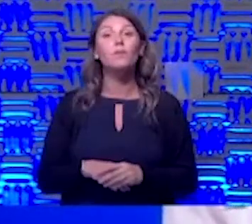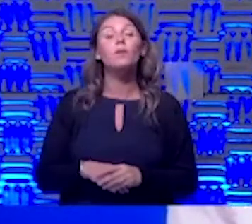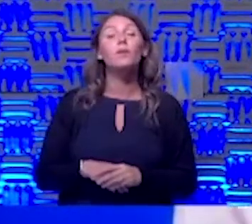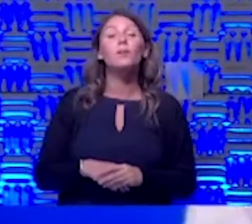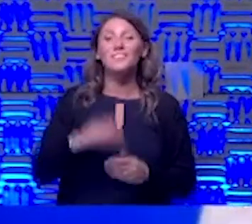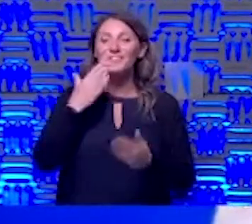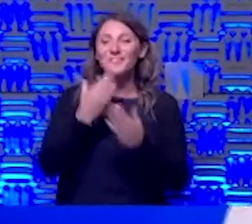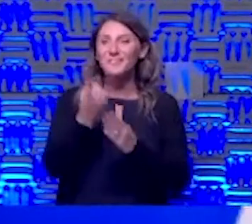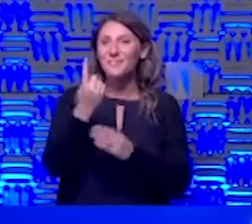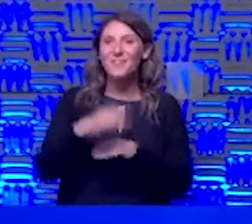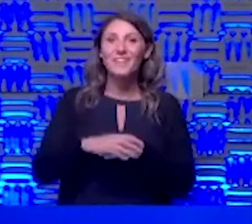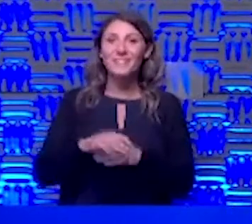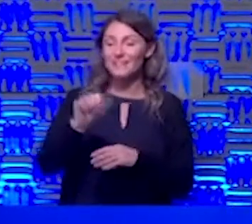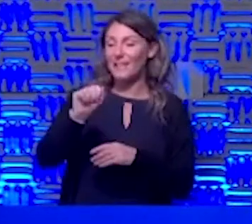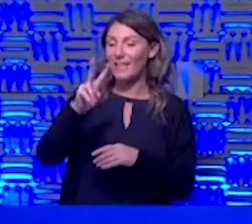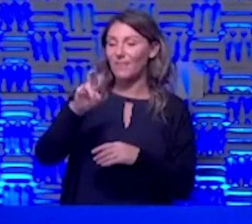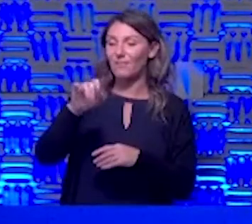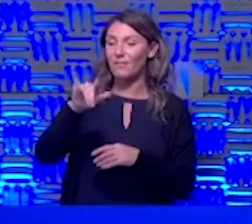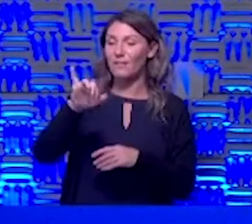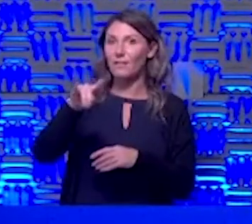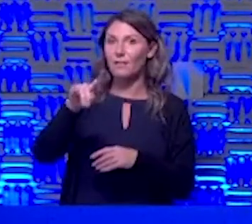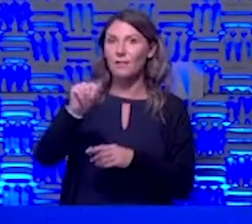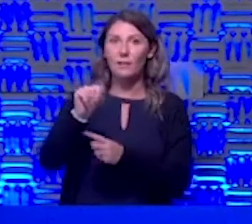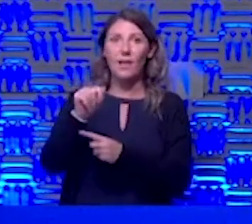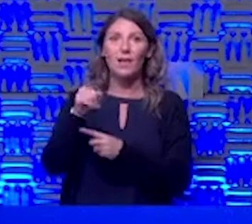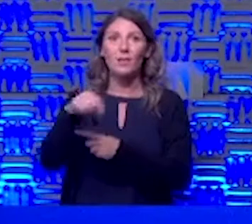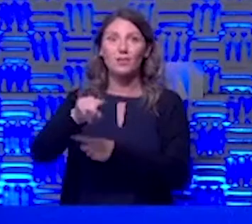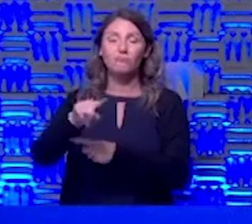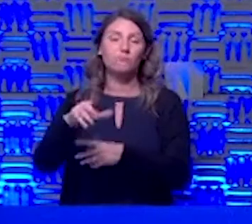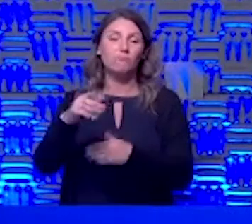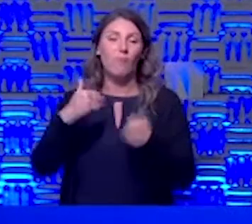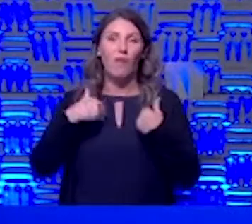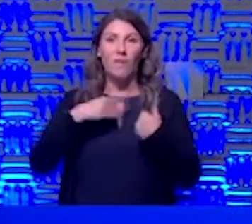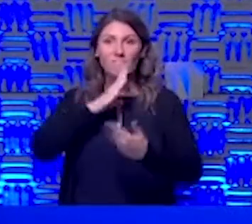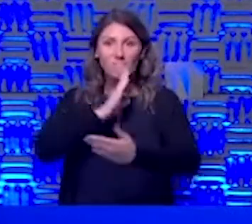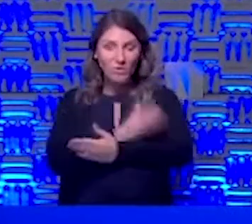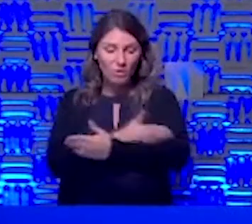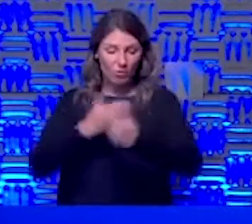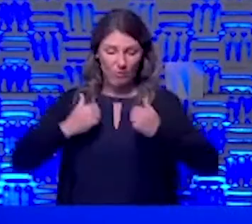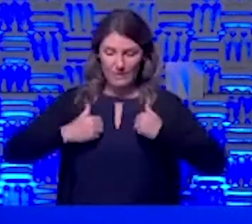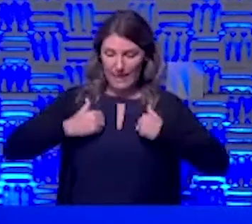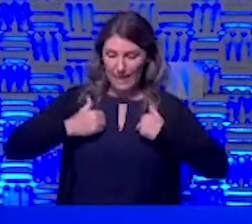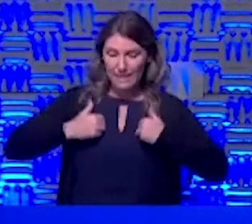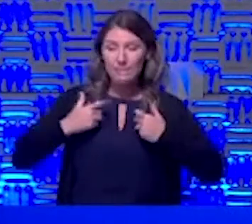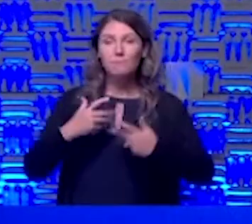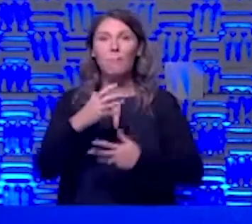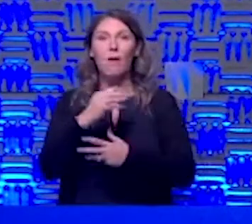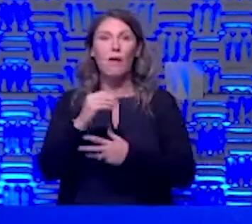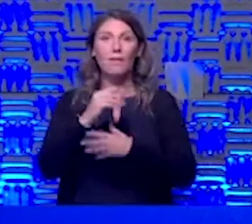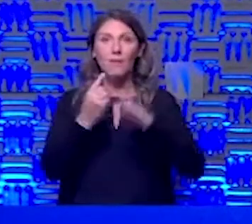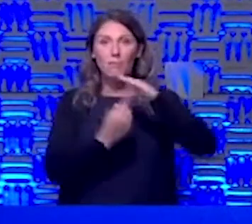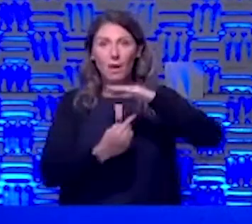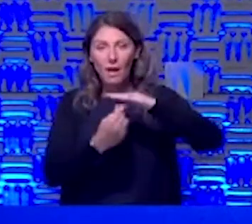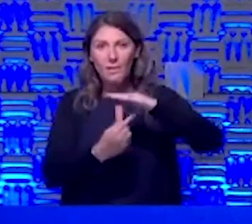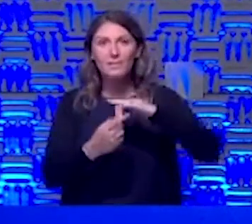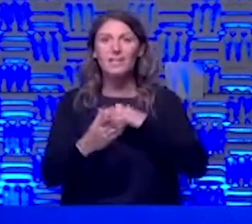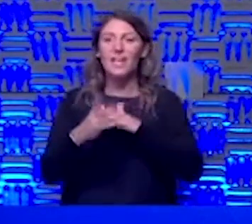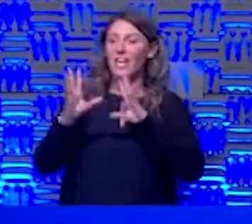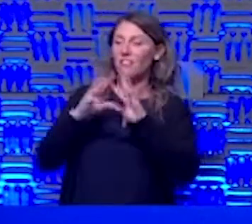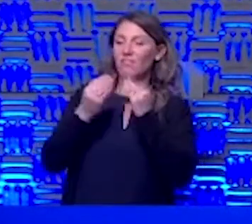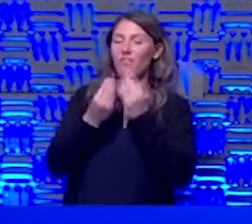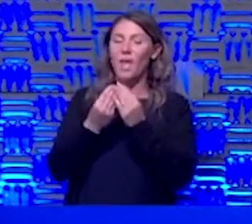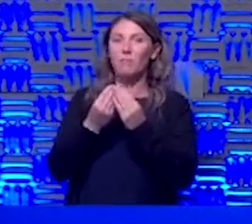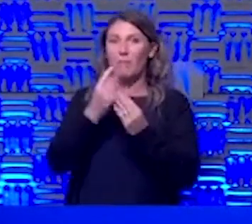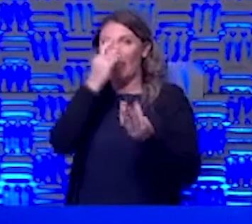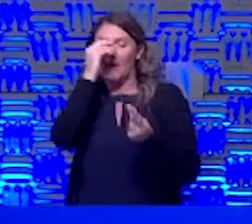from Evelina. She has a daughter who has asthma. They've been isolating since this whole thing started. Family thinks it's not that big of a